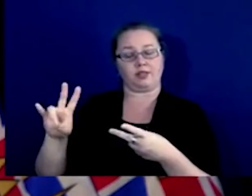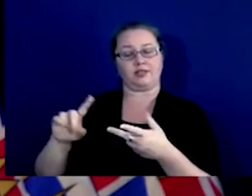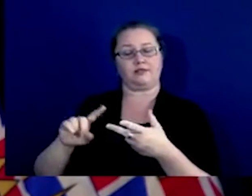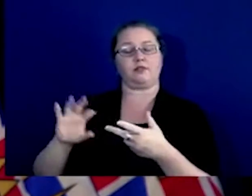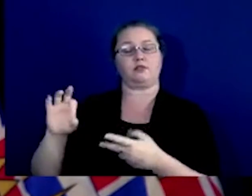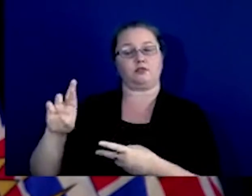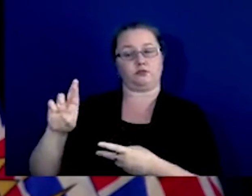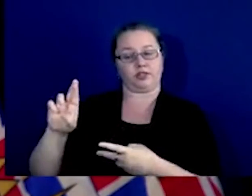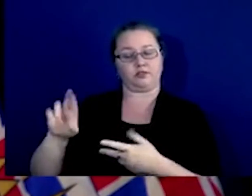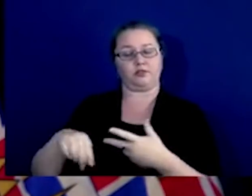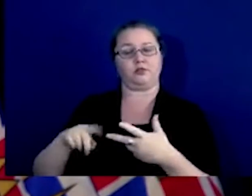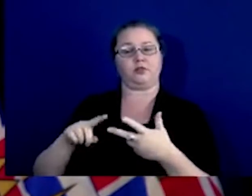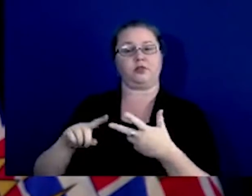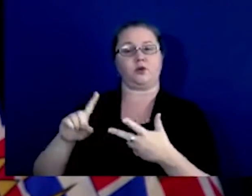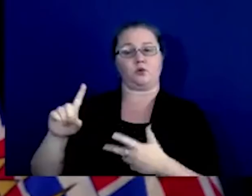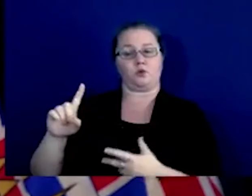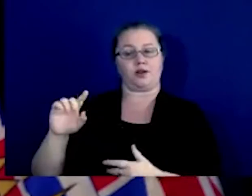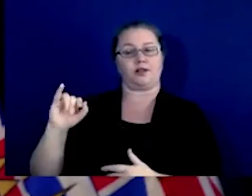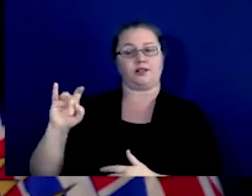this death.